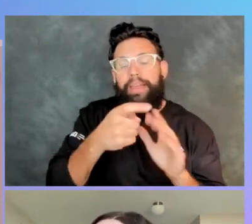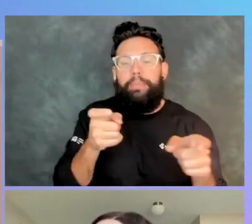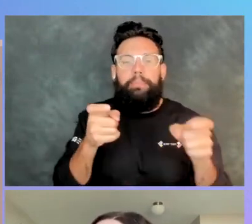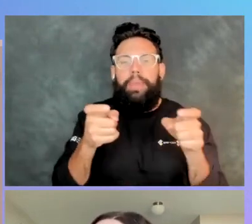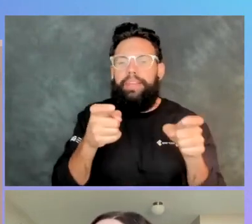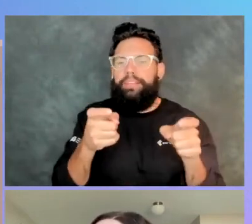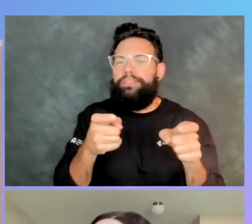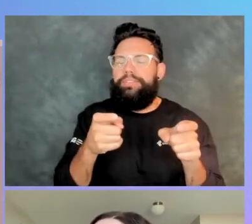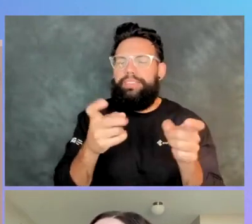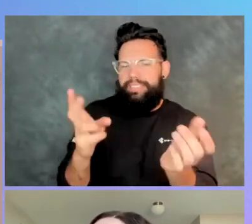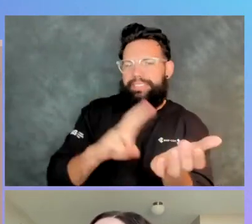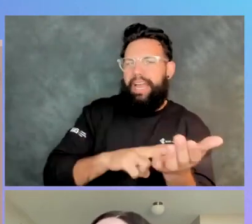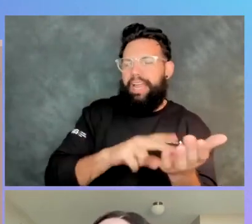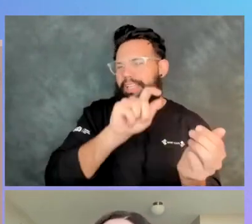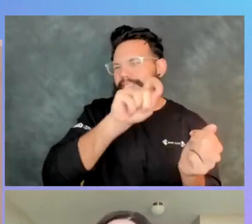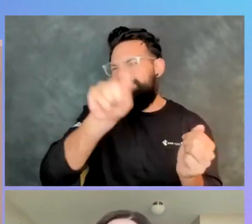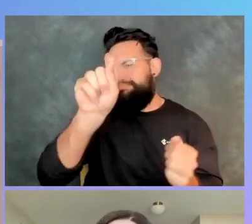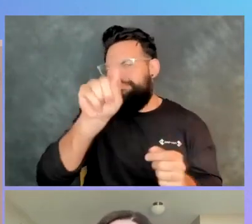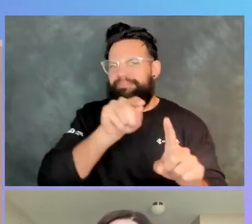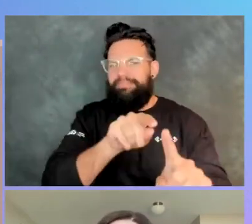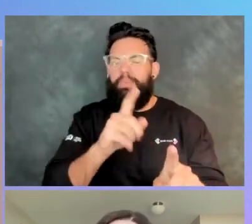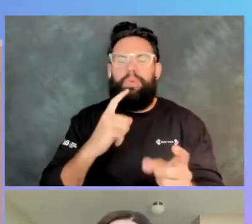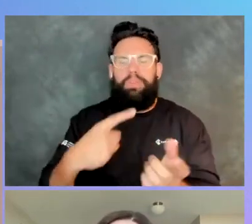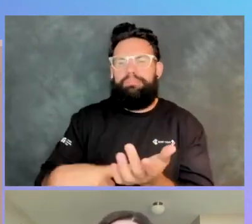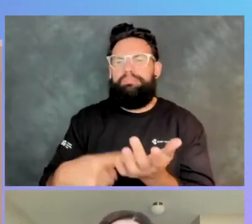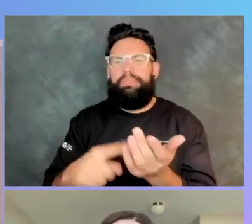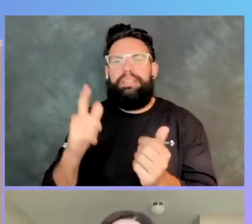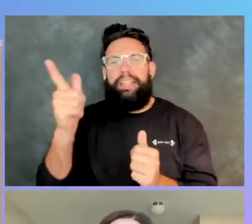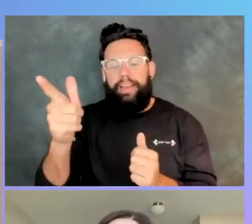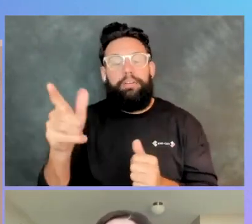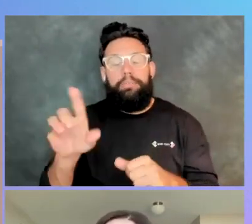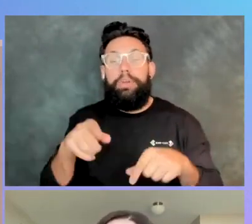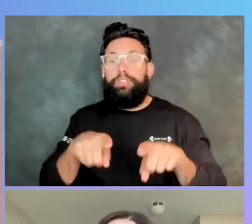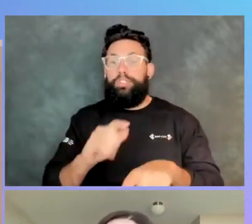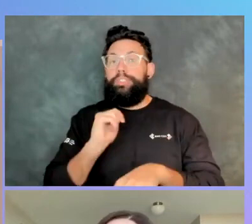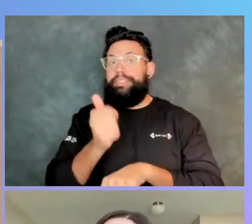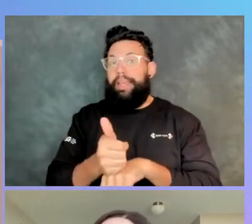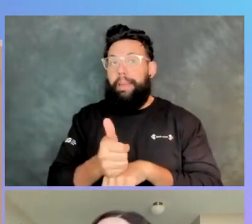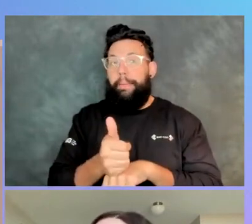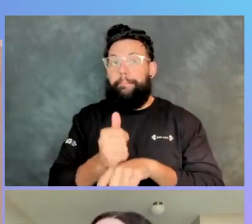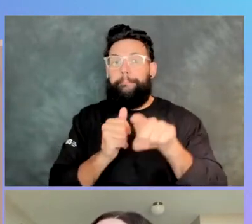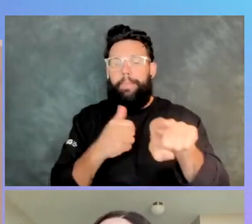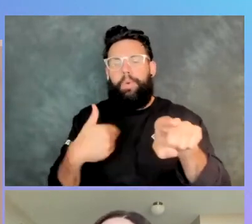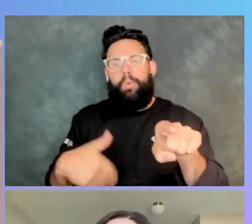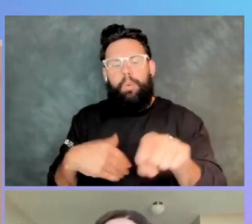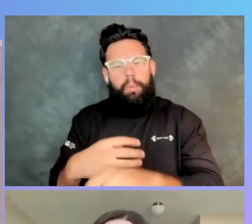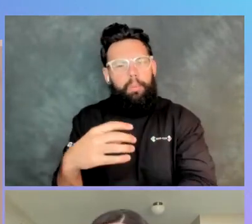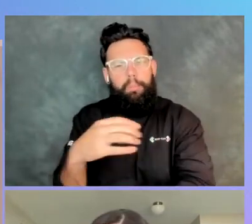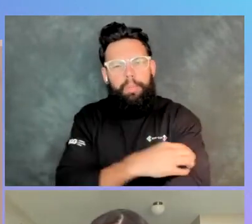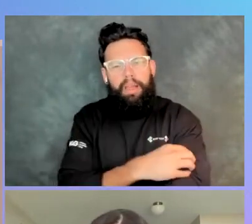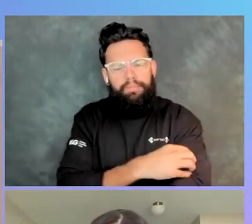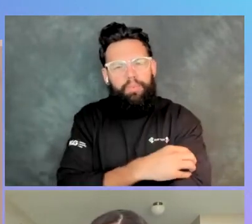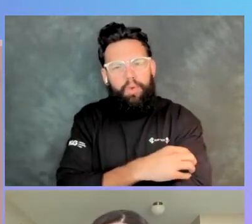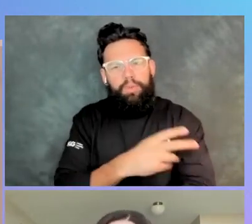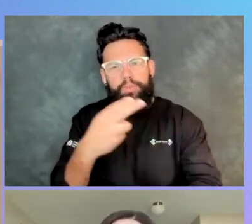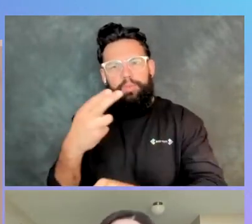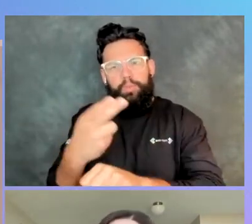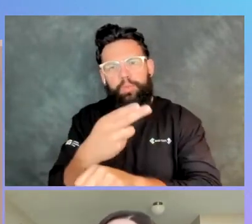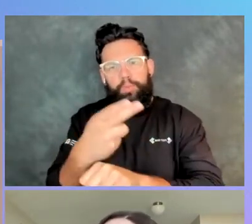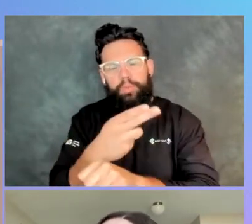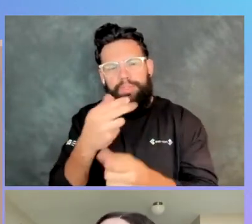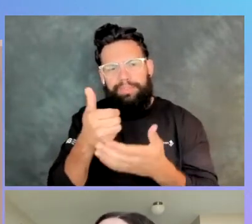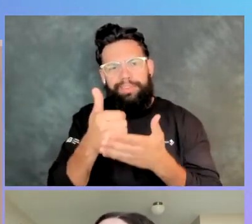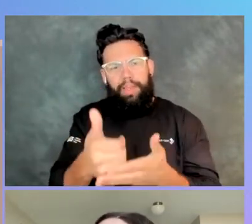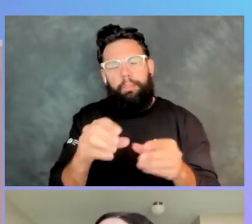but I just wanted to show you that there's this one checkbox during setup that will have you check, and it unlocks a lot of power within Xcode to really streamline your